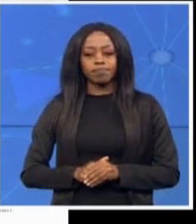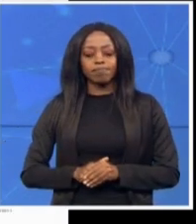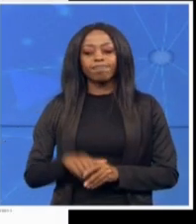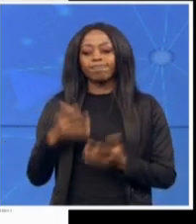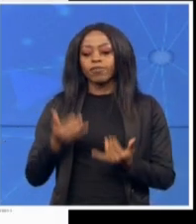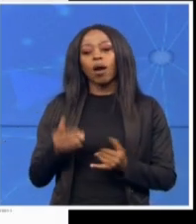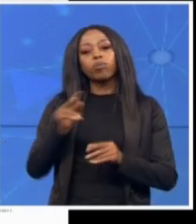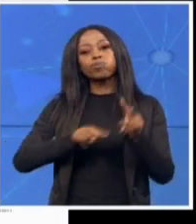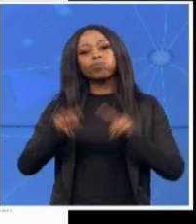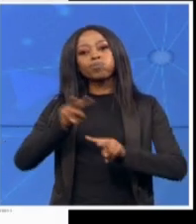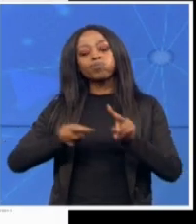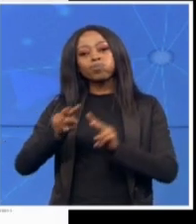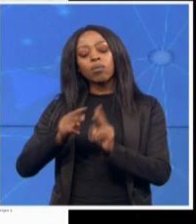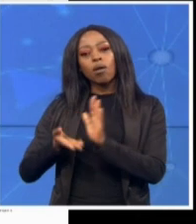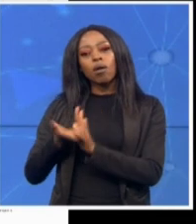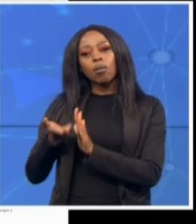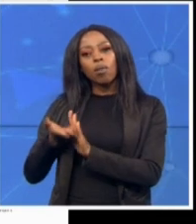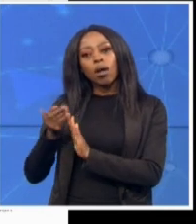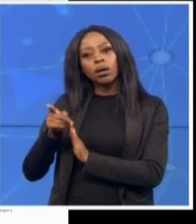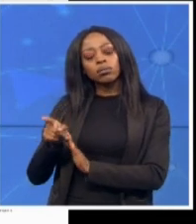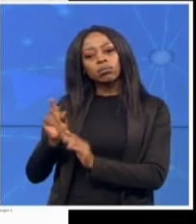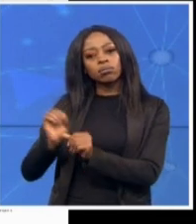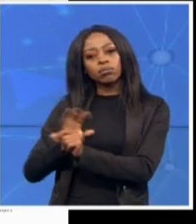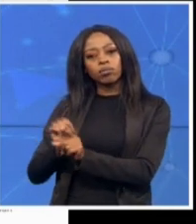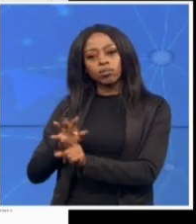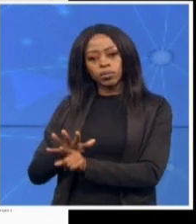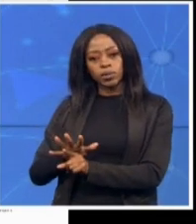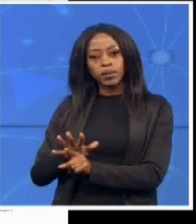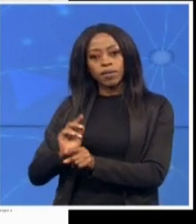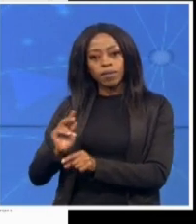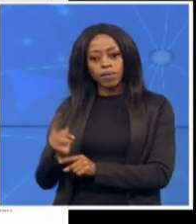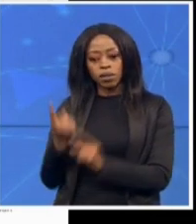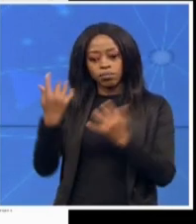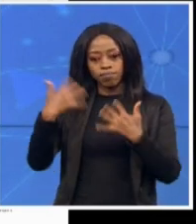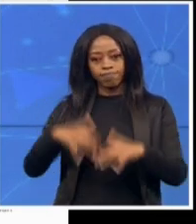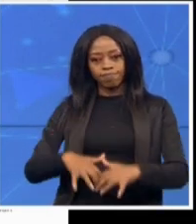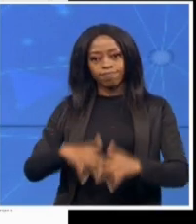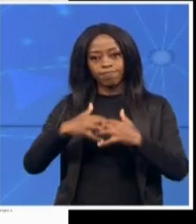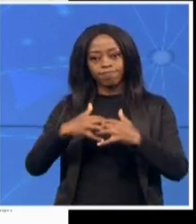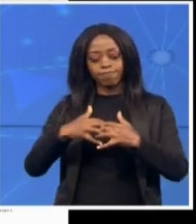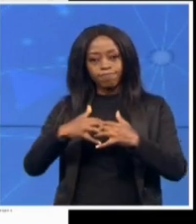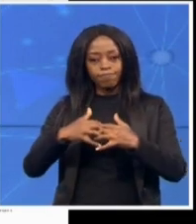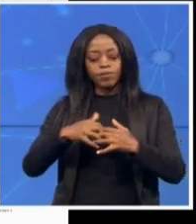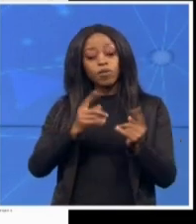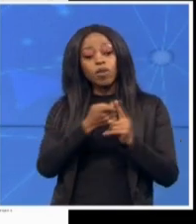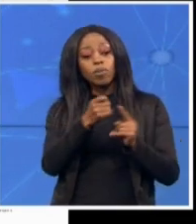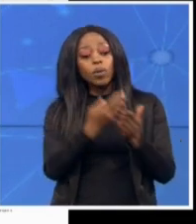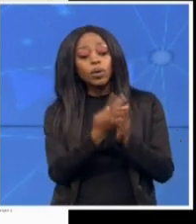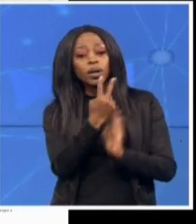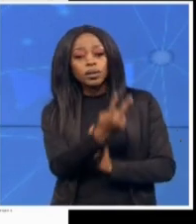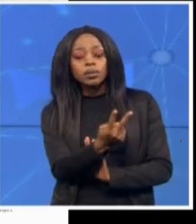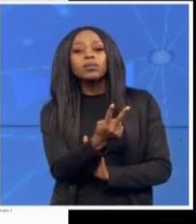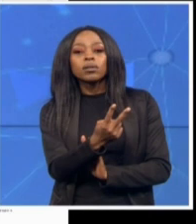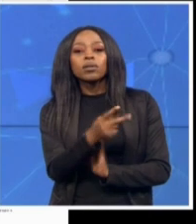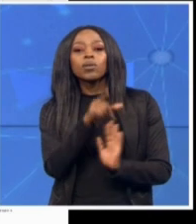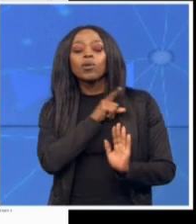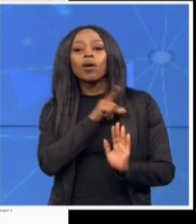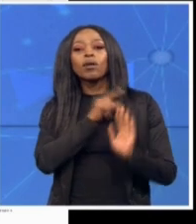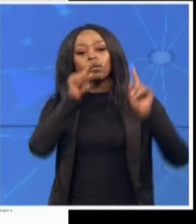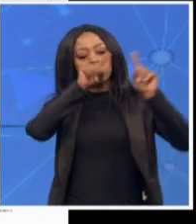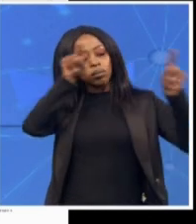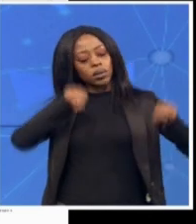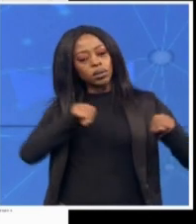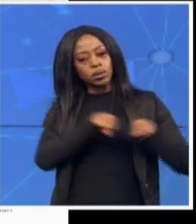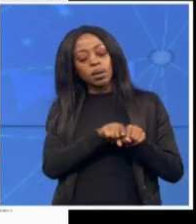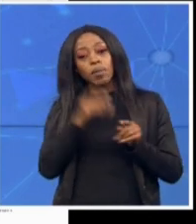to start off with our consolidated picture, you can see a picture to the right, which is our fourth wave picture. The grey